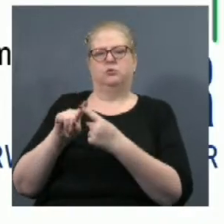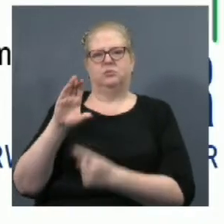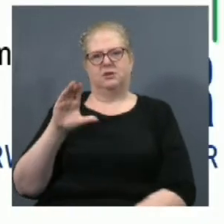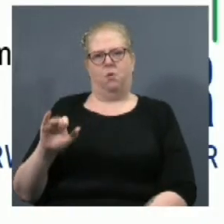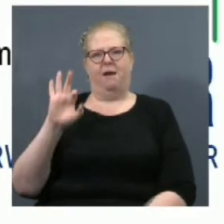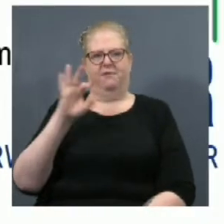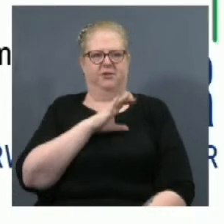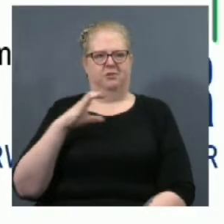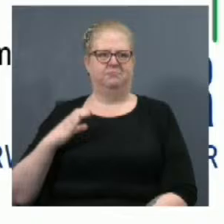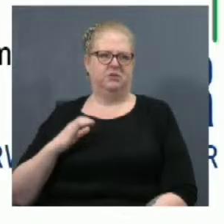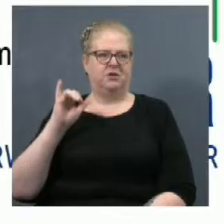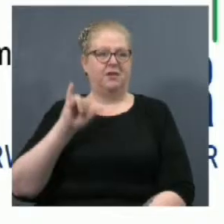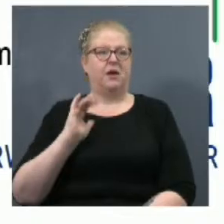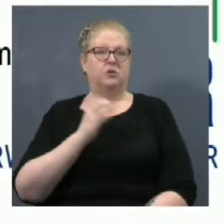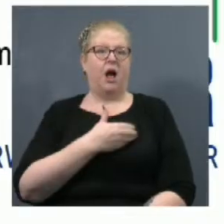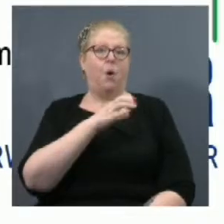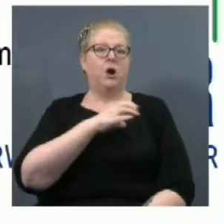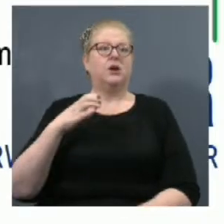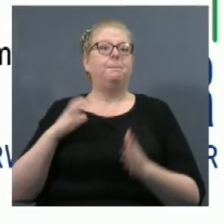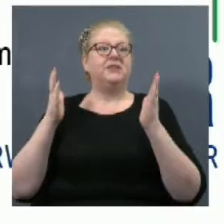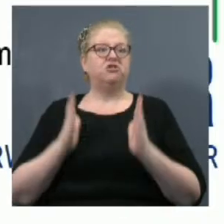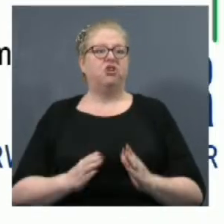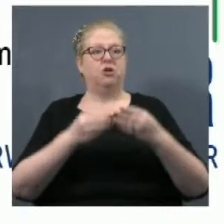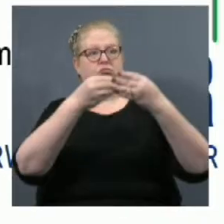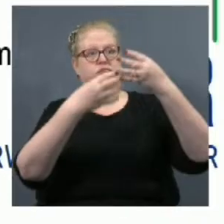of 2024 commissioners.